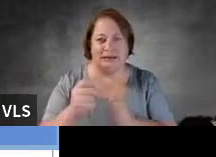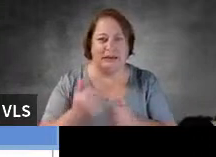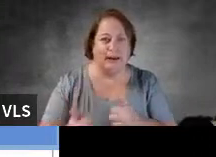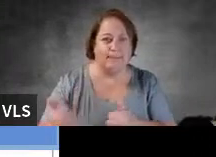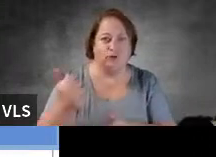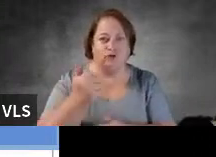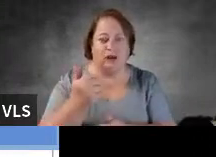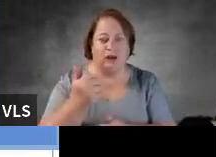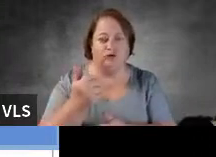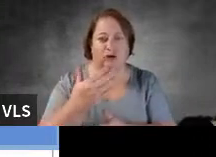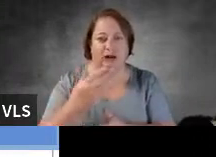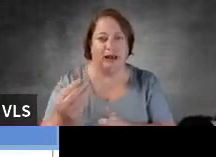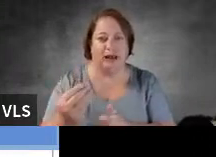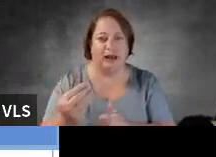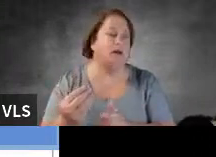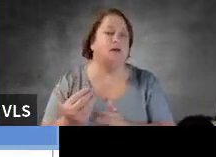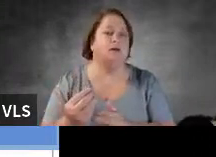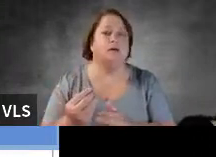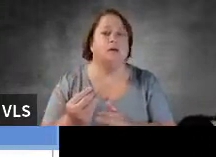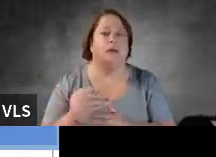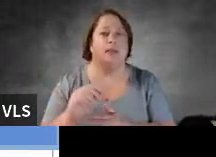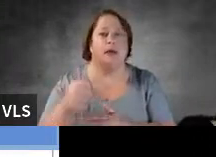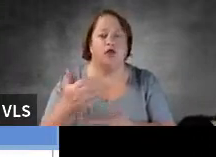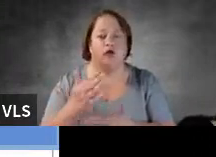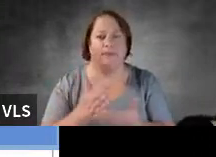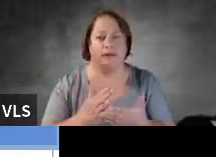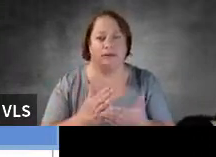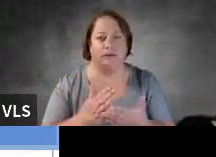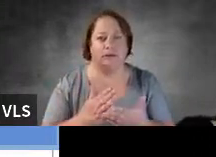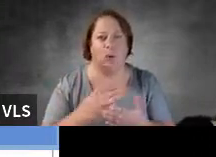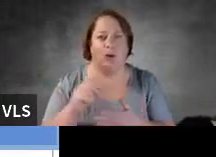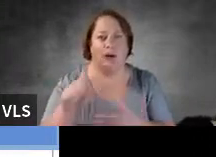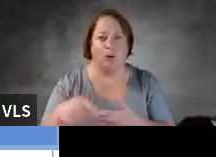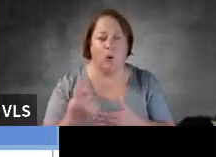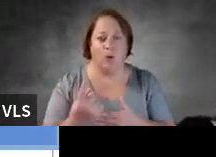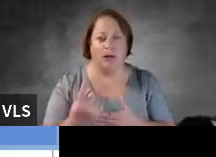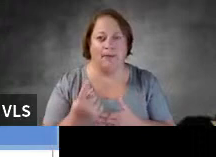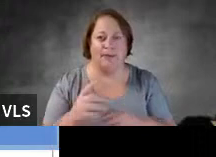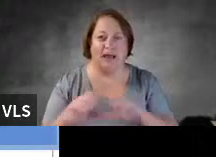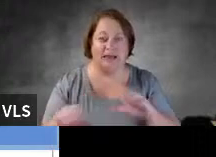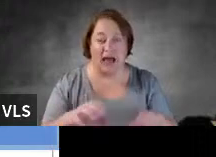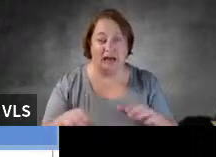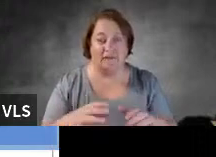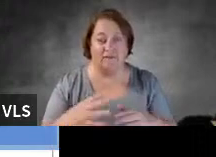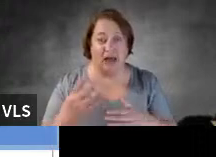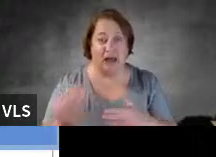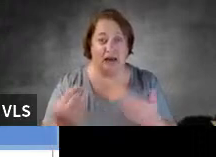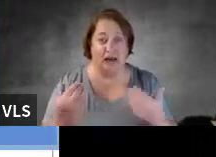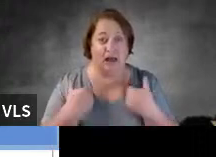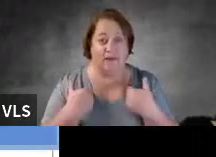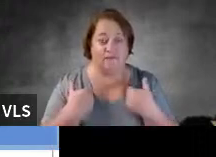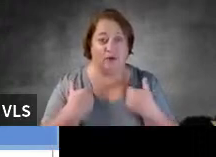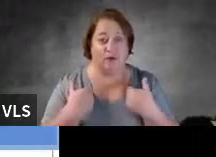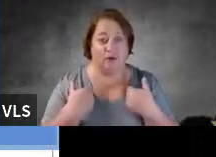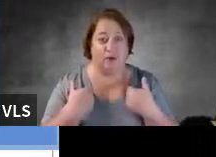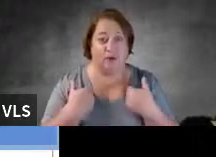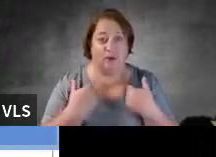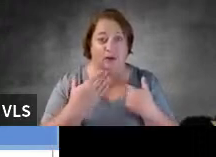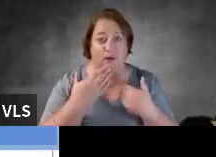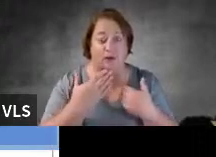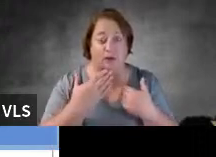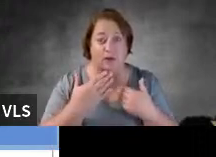administration. And the other piece is we can only be as active and have the greatest amount